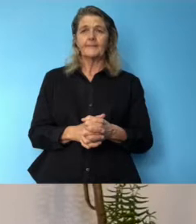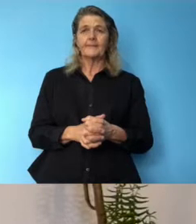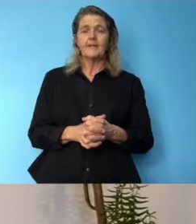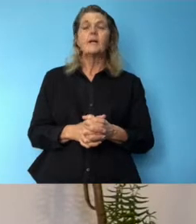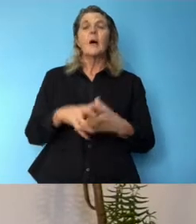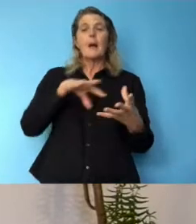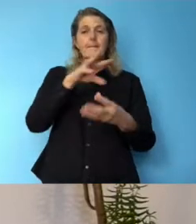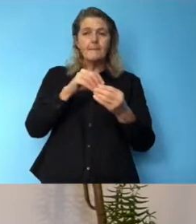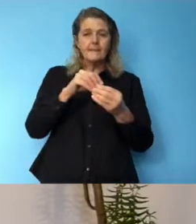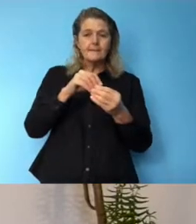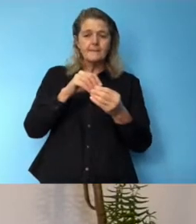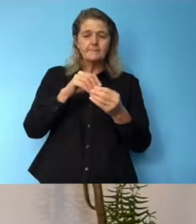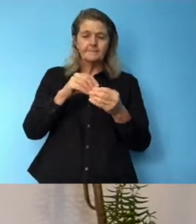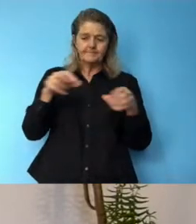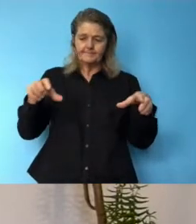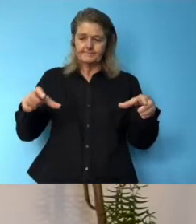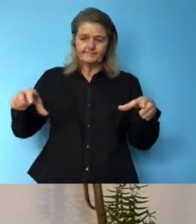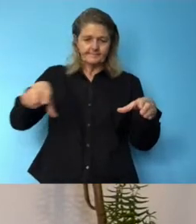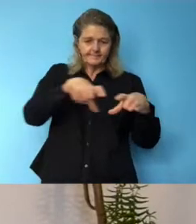and mix.